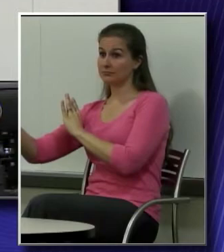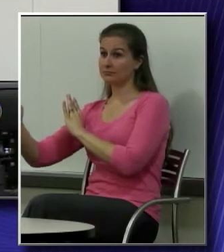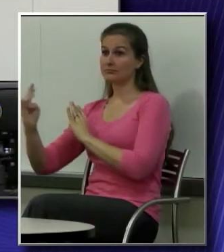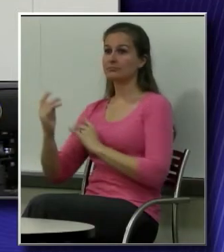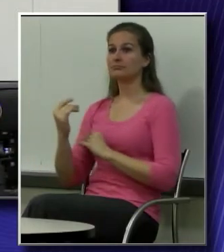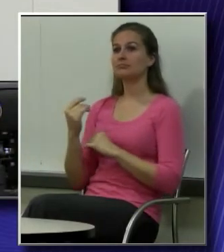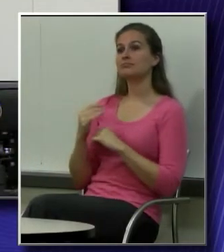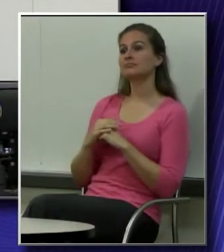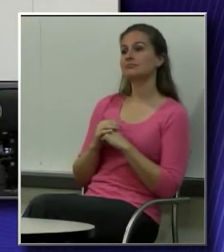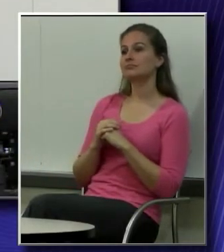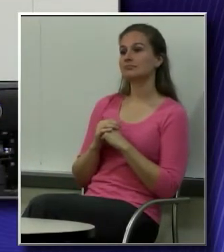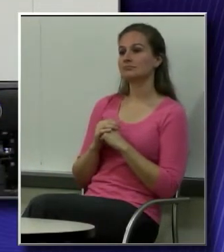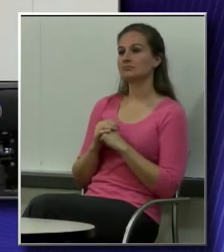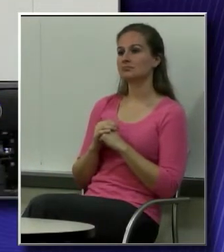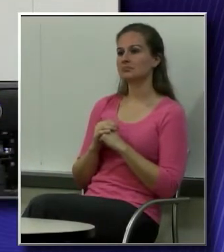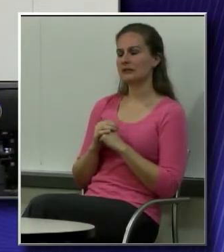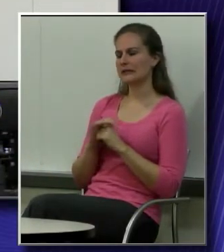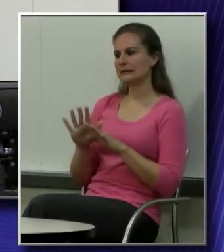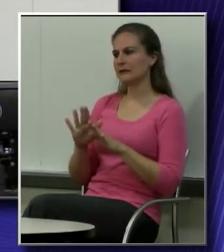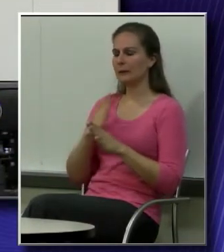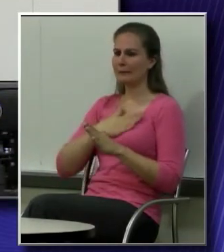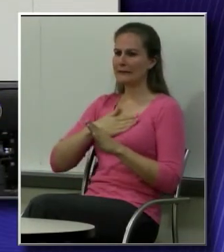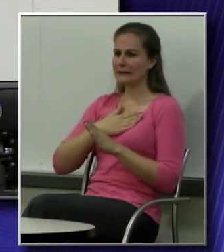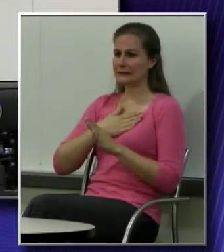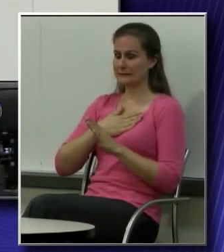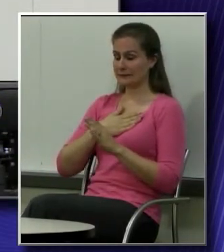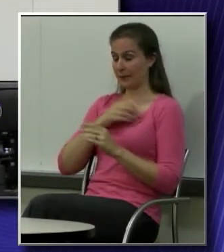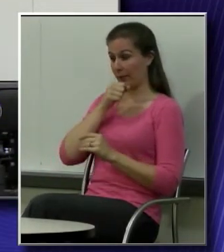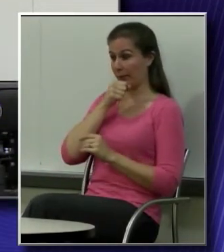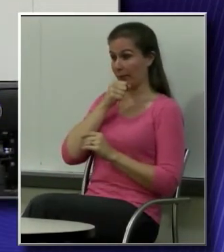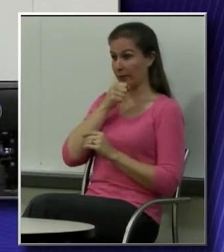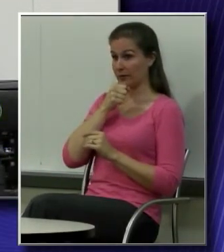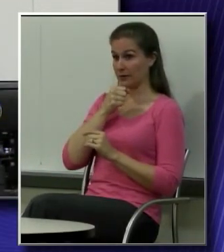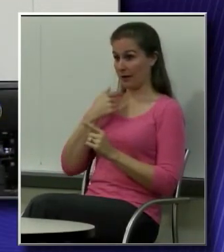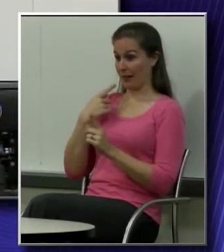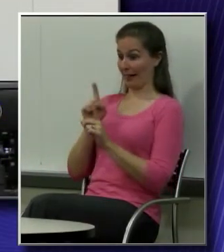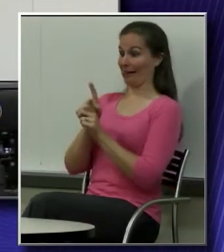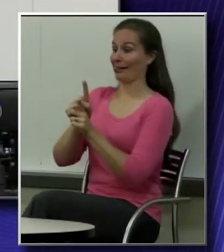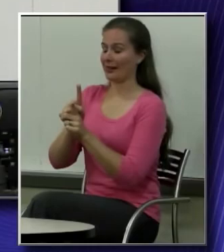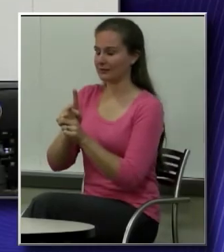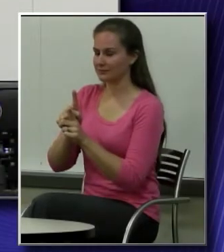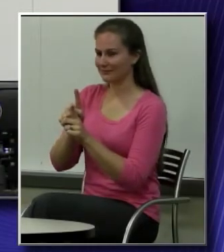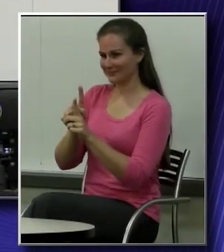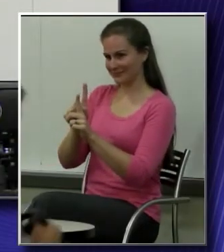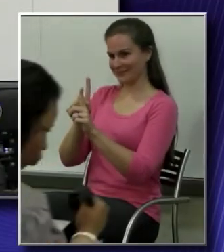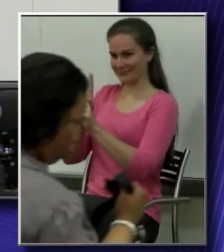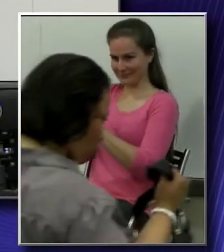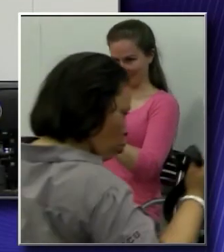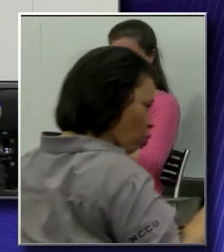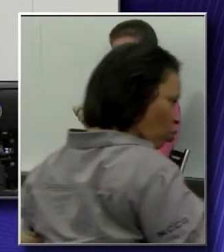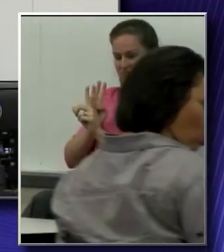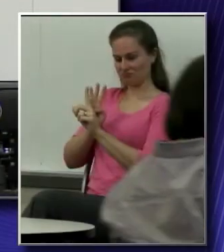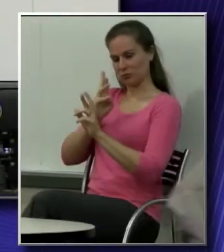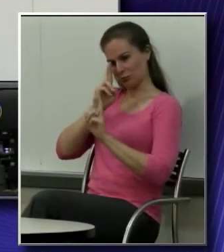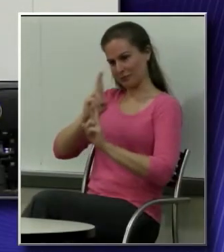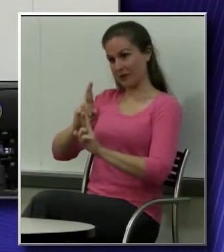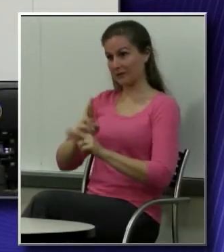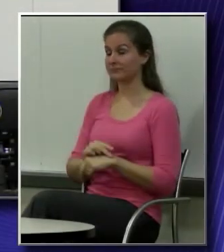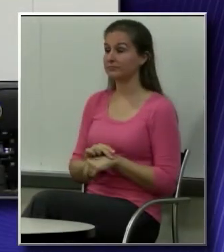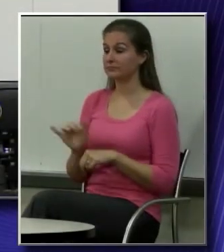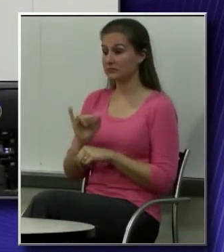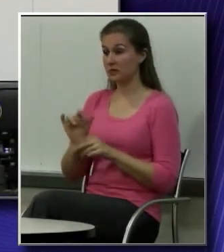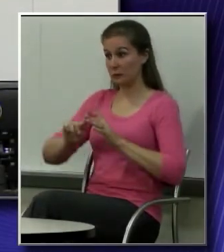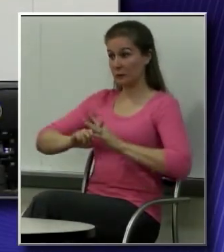than one of you at a time, just give the speaker a little bit of space. We would appreciate that. As we begin tonight, as you begin your comments, we would ask that you